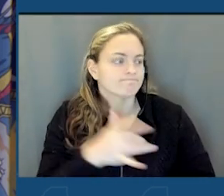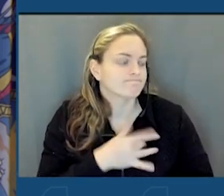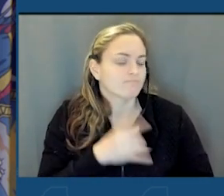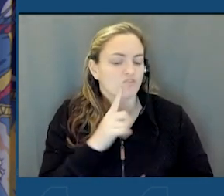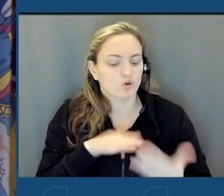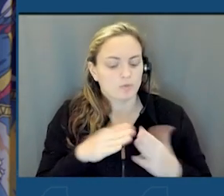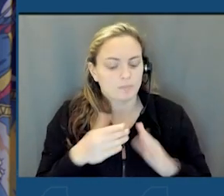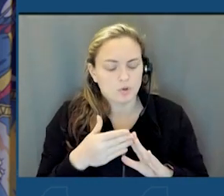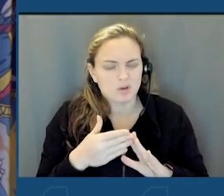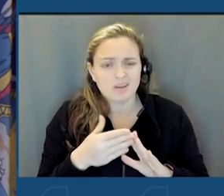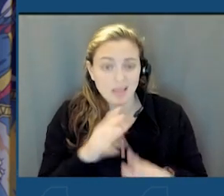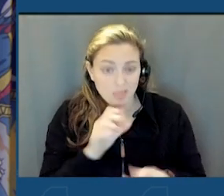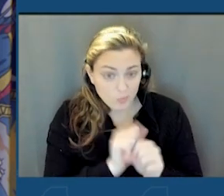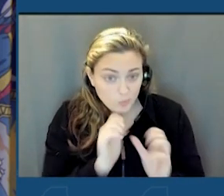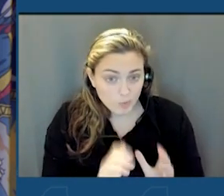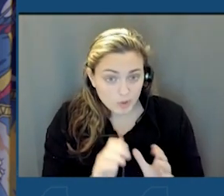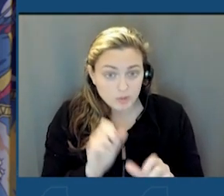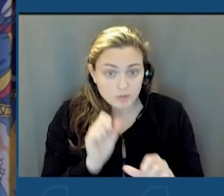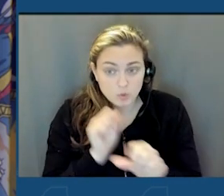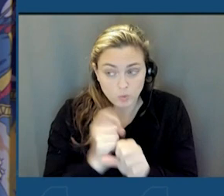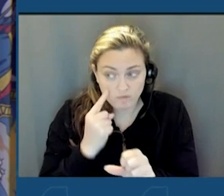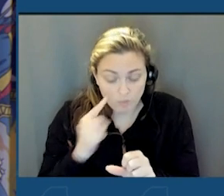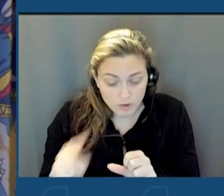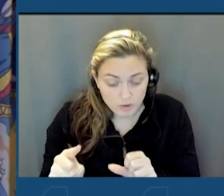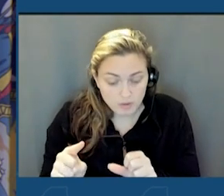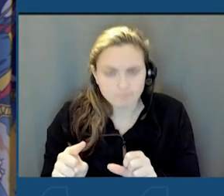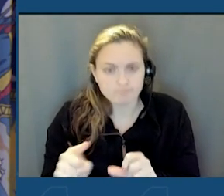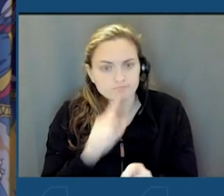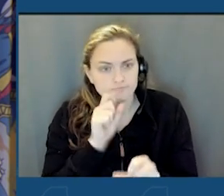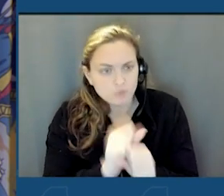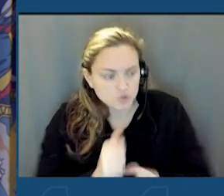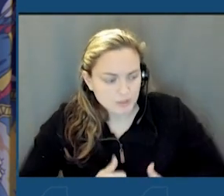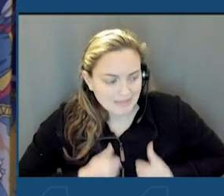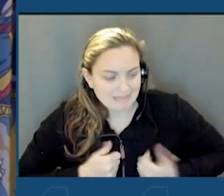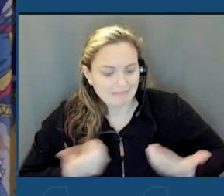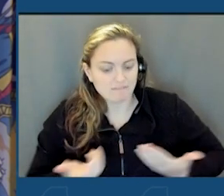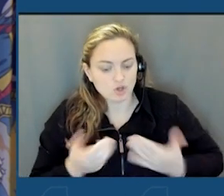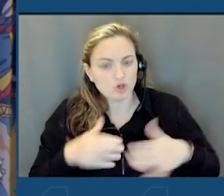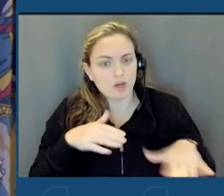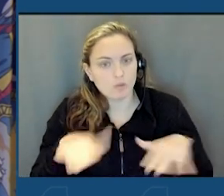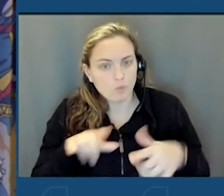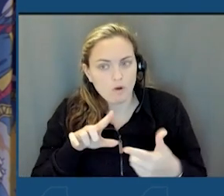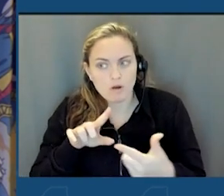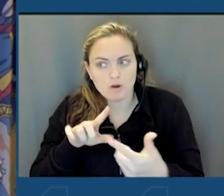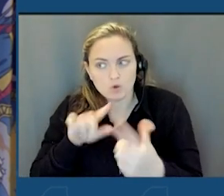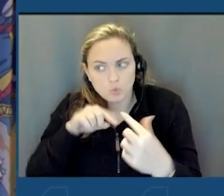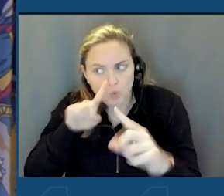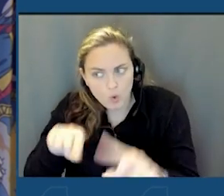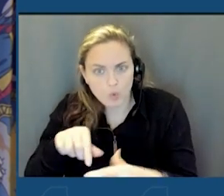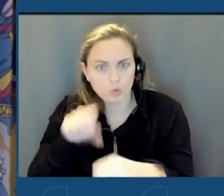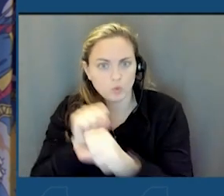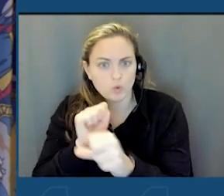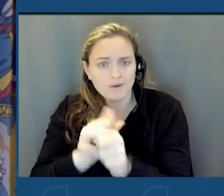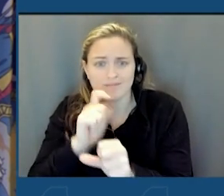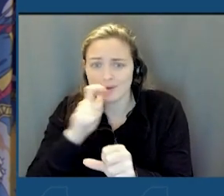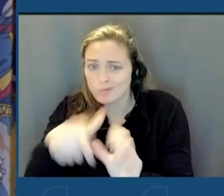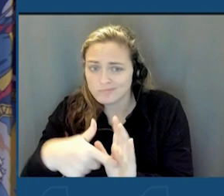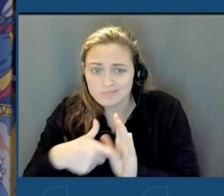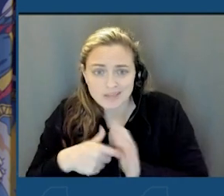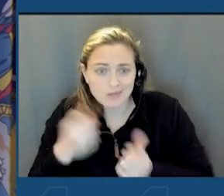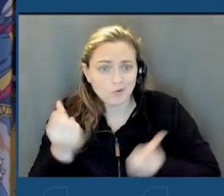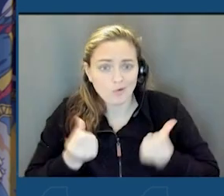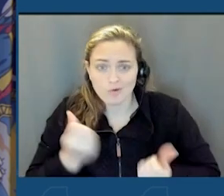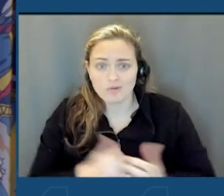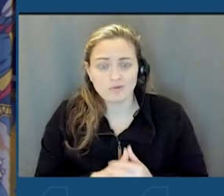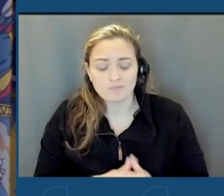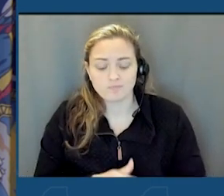fact that the workers who work for him could literally live in this community and walk to work. You don't need a car. That's the beauty of communities like this.